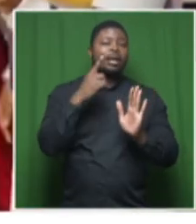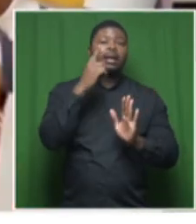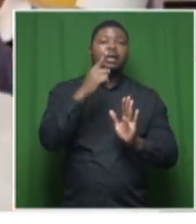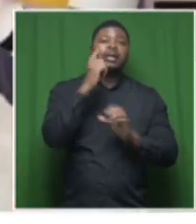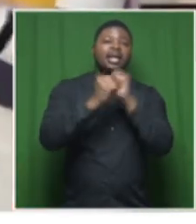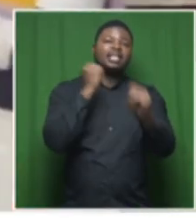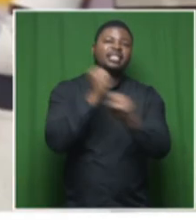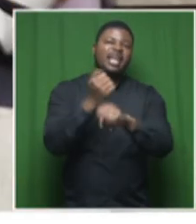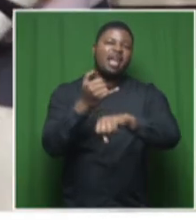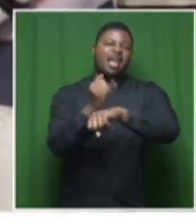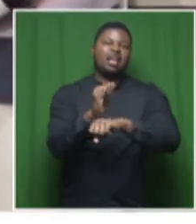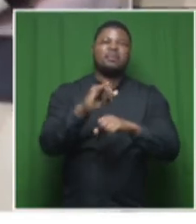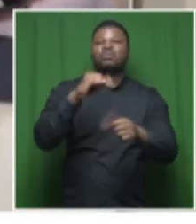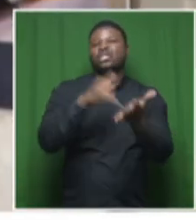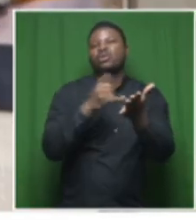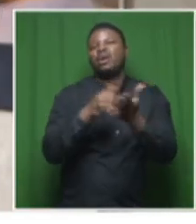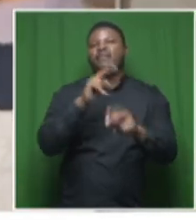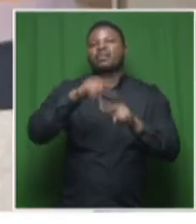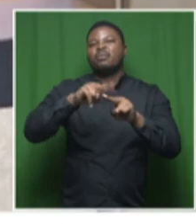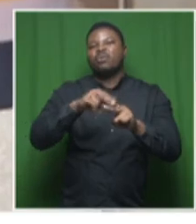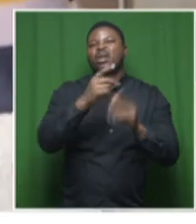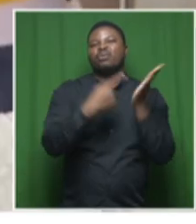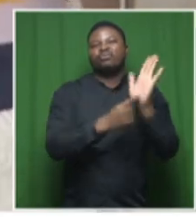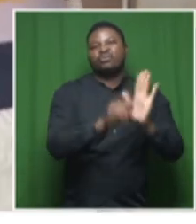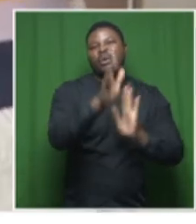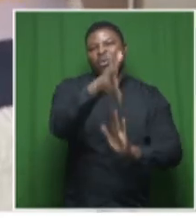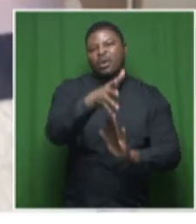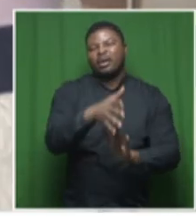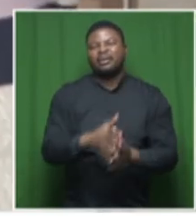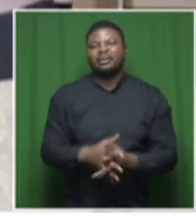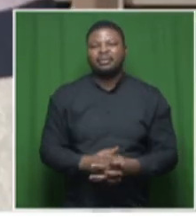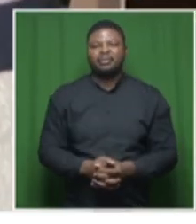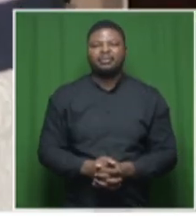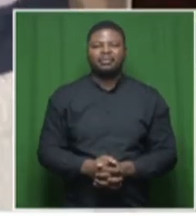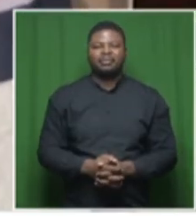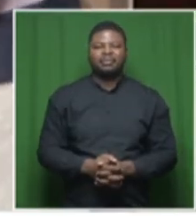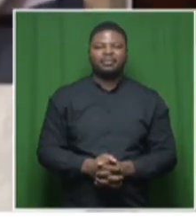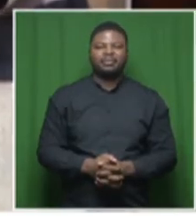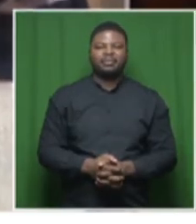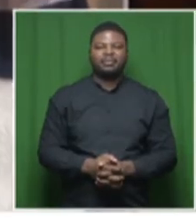Cheers! Abongile Yankees, SABC News, East London.